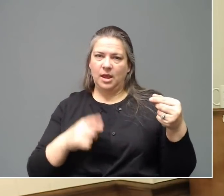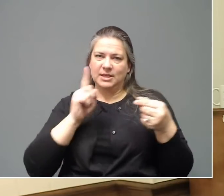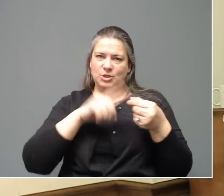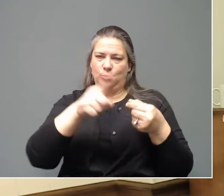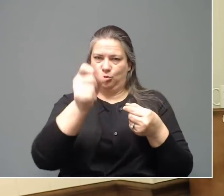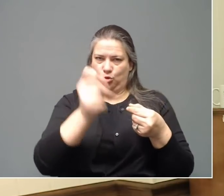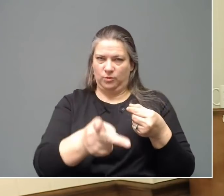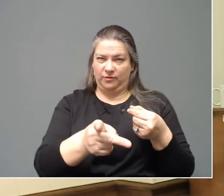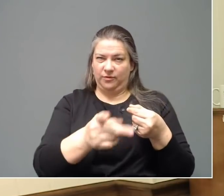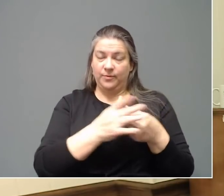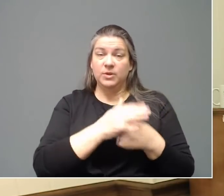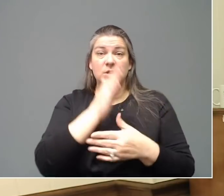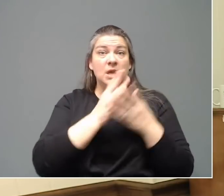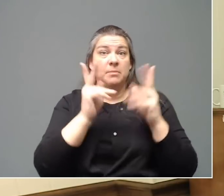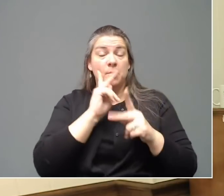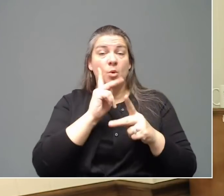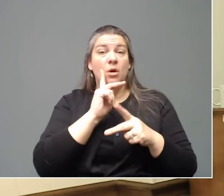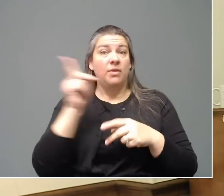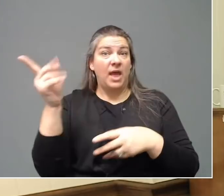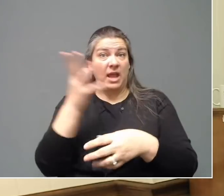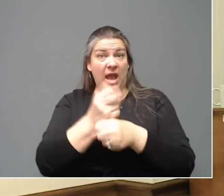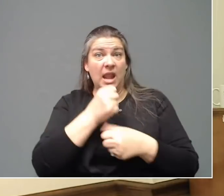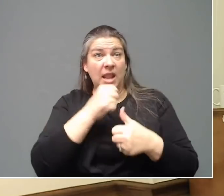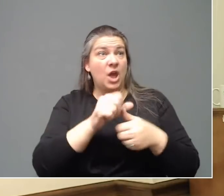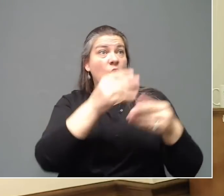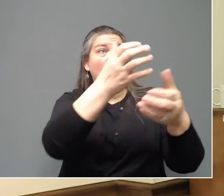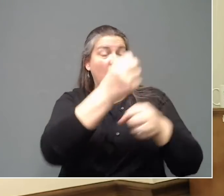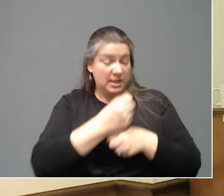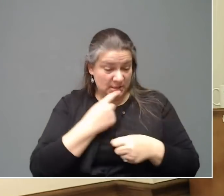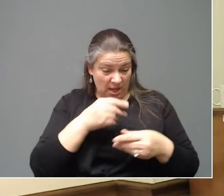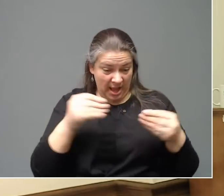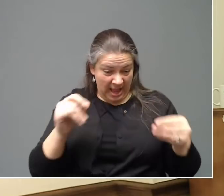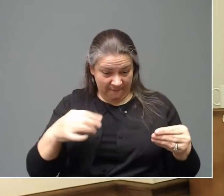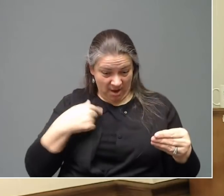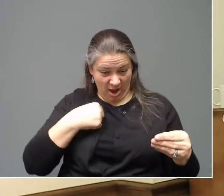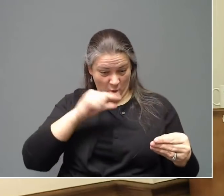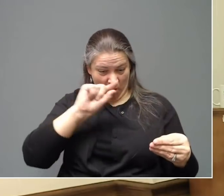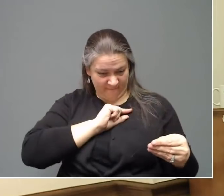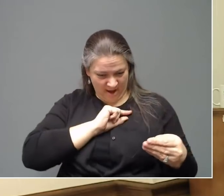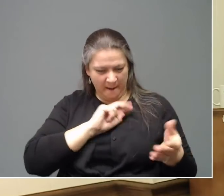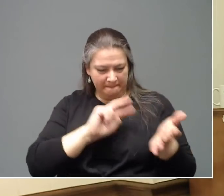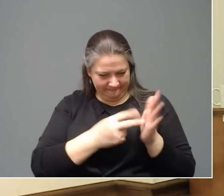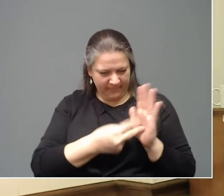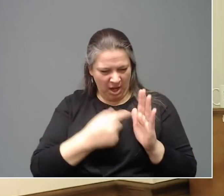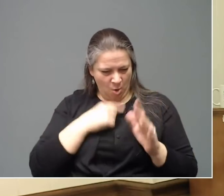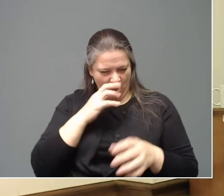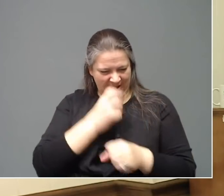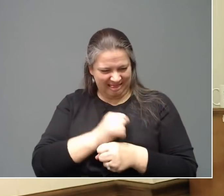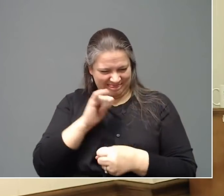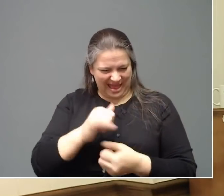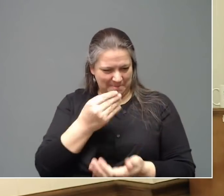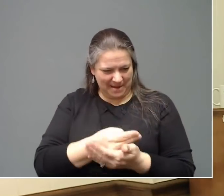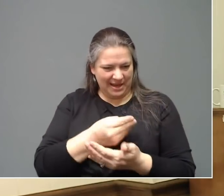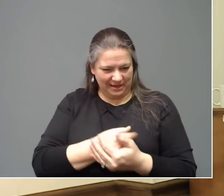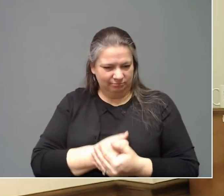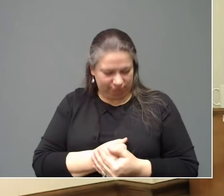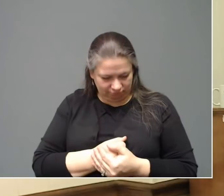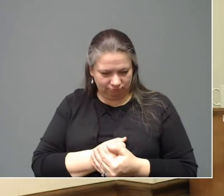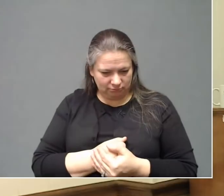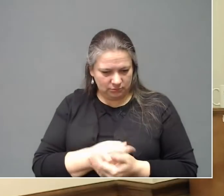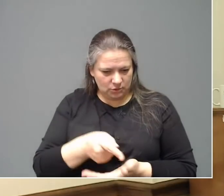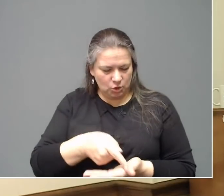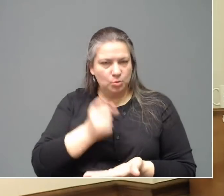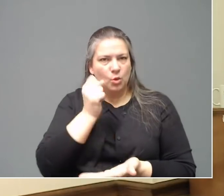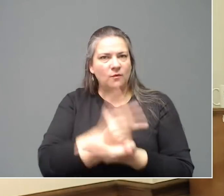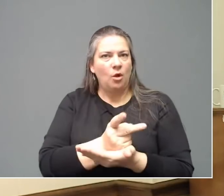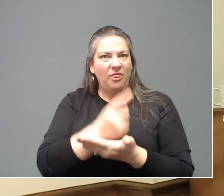initial letter saying that if you qualify, that means you will get X dollars, think that's an approval, and